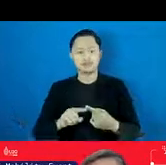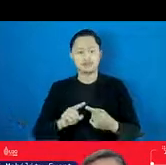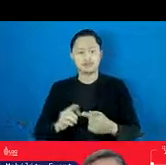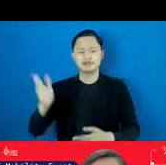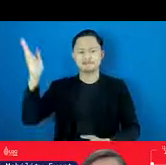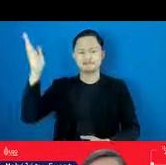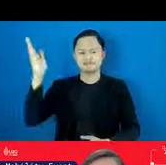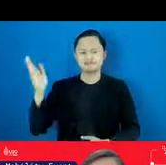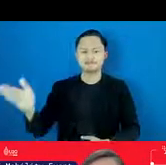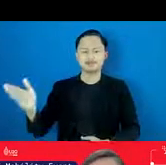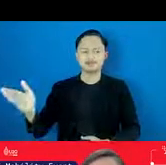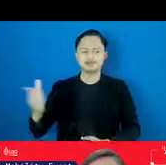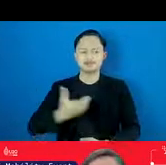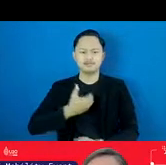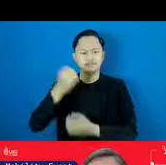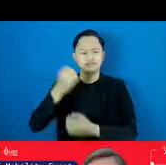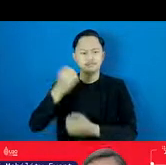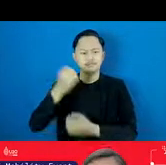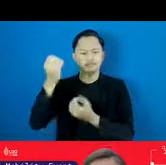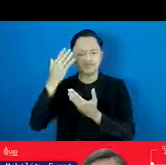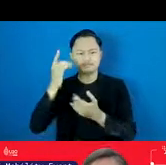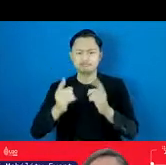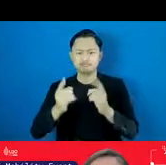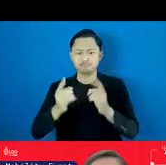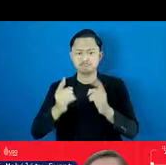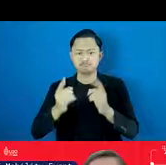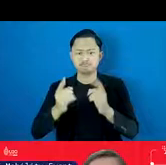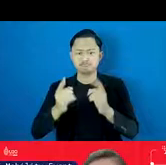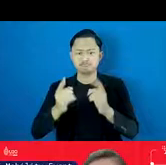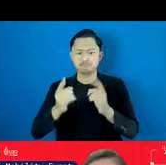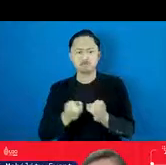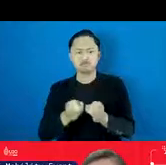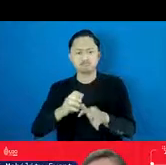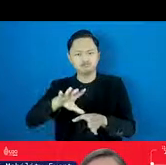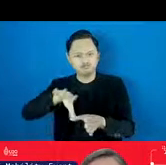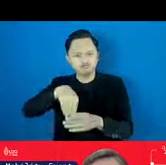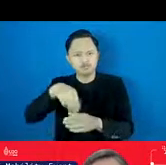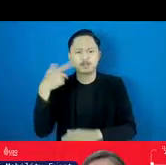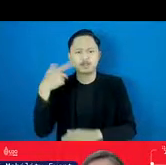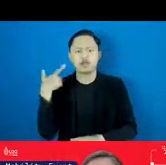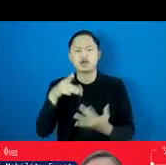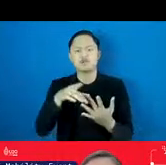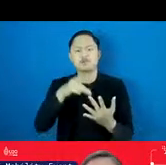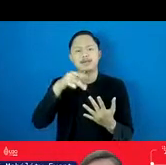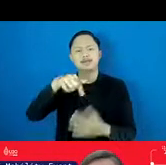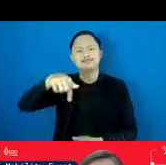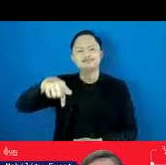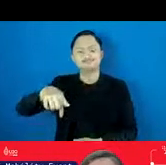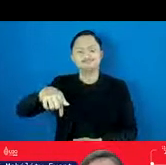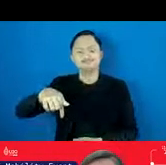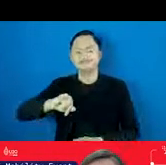to inform you that when you are entering a workshop, please do select or click Join